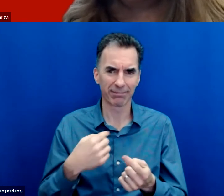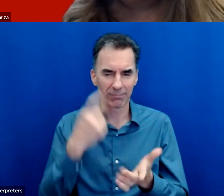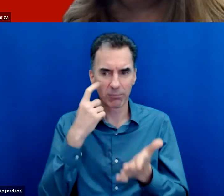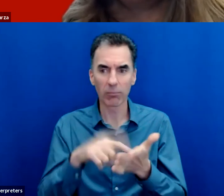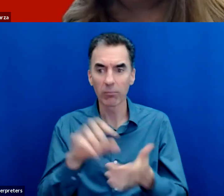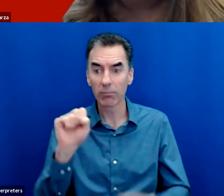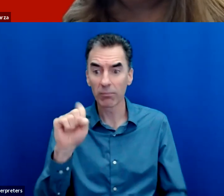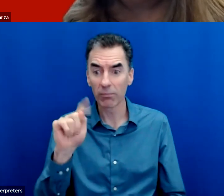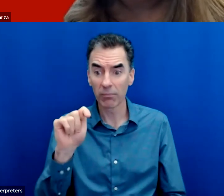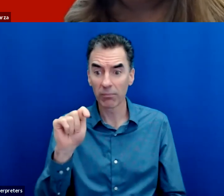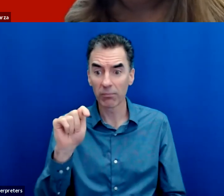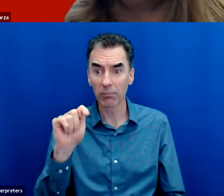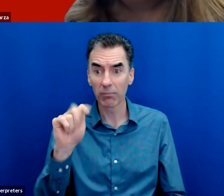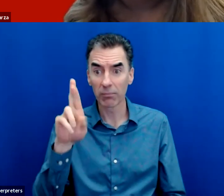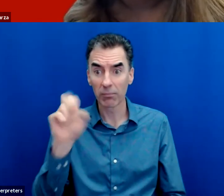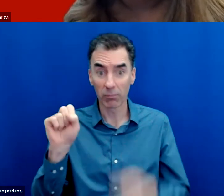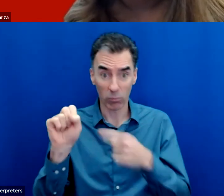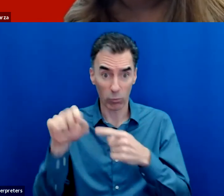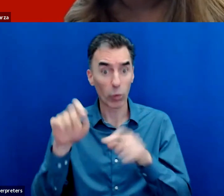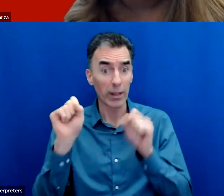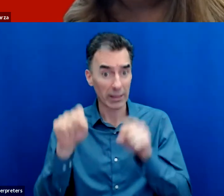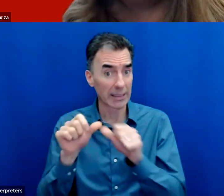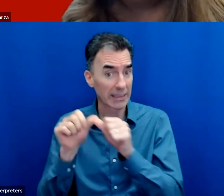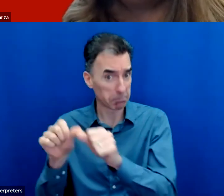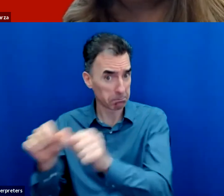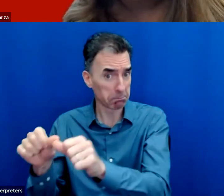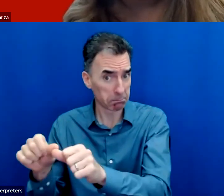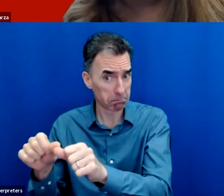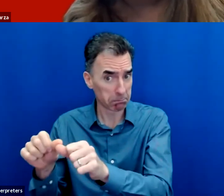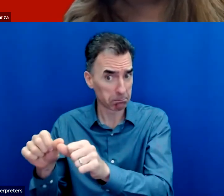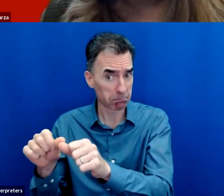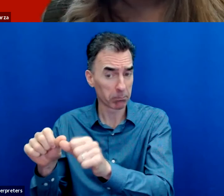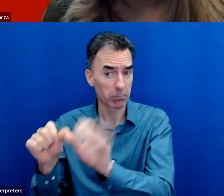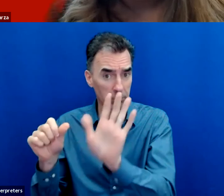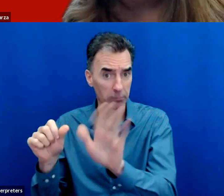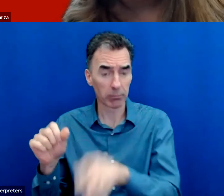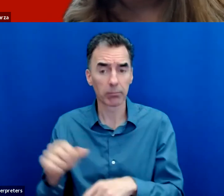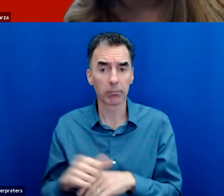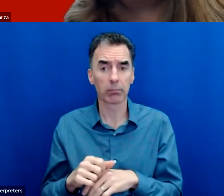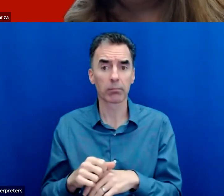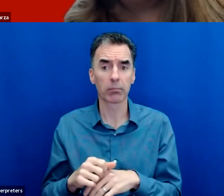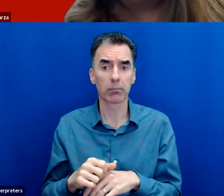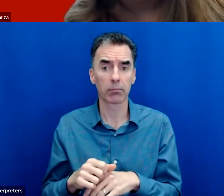STRS, you can continue to maintain enrolled in STRS. When you came on and